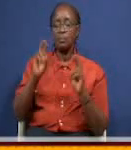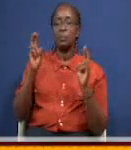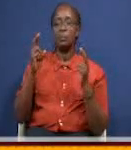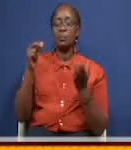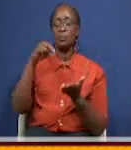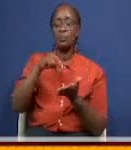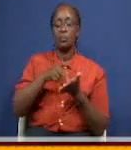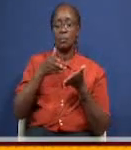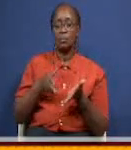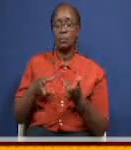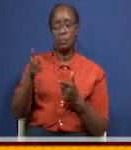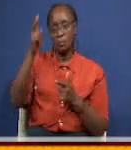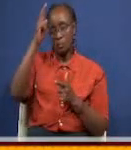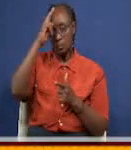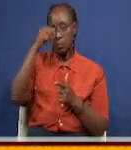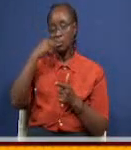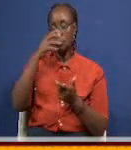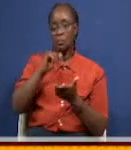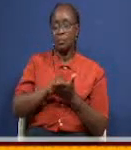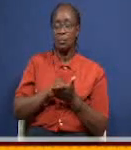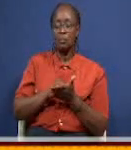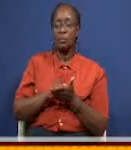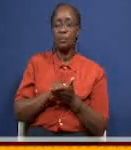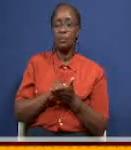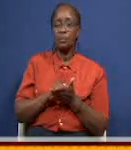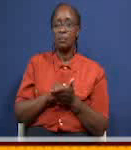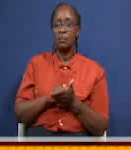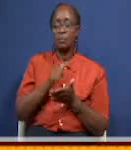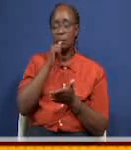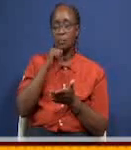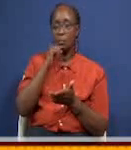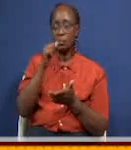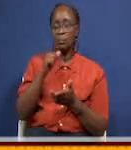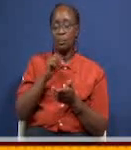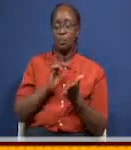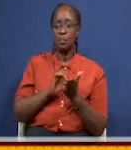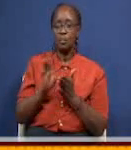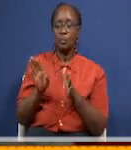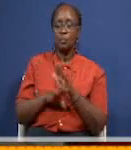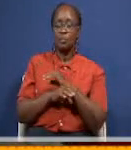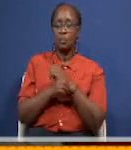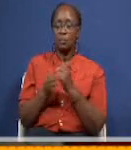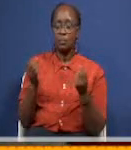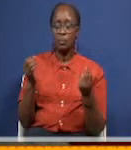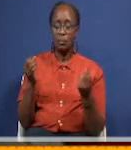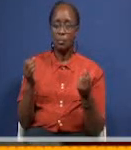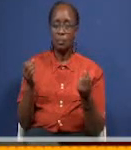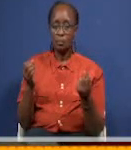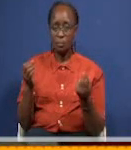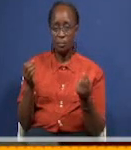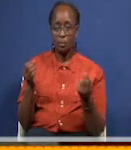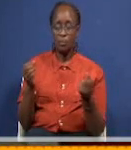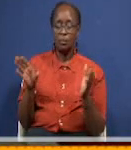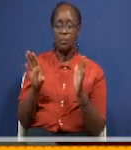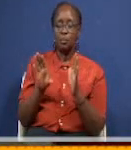stand here from Kiambu, saying that, Mr. Speaker, I'm not going to impeach the Deputy President. Katika kitambu